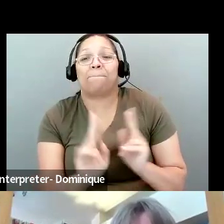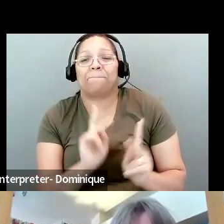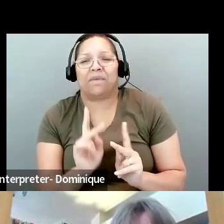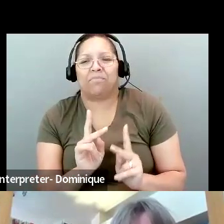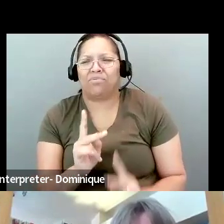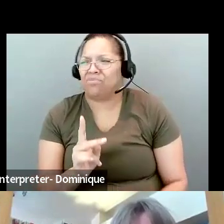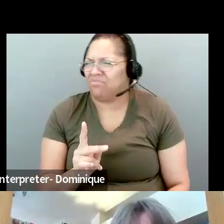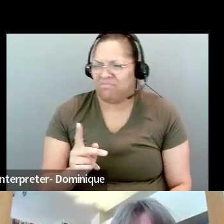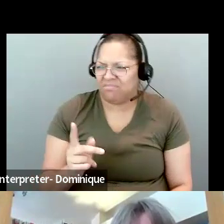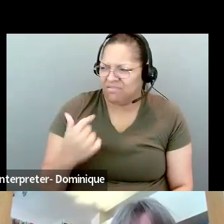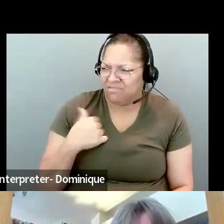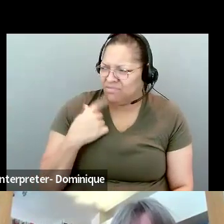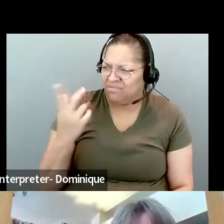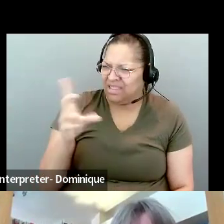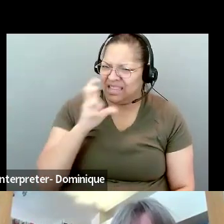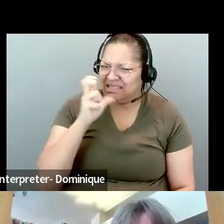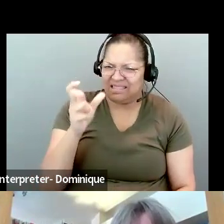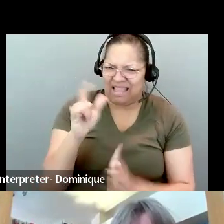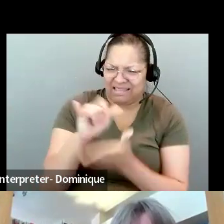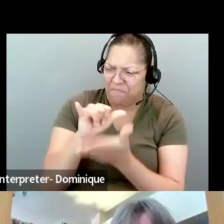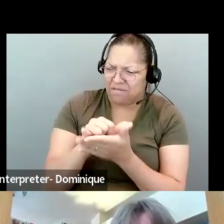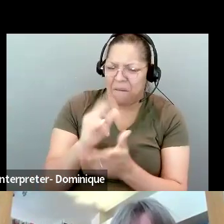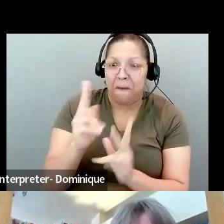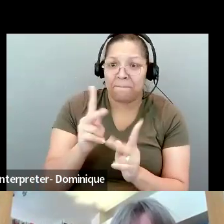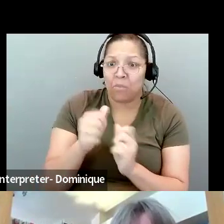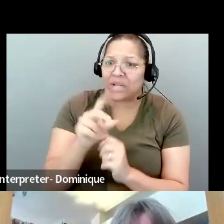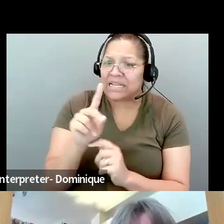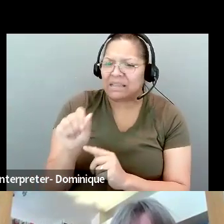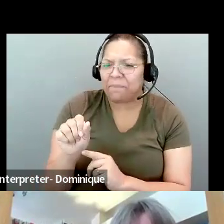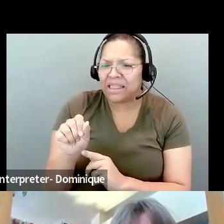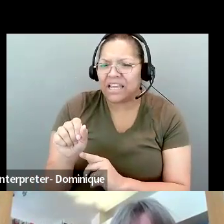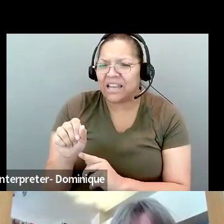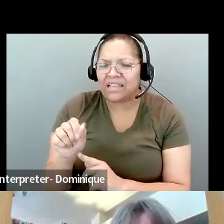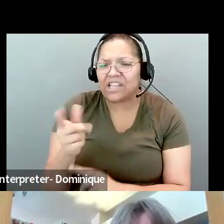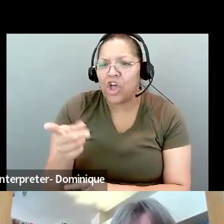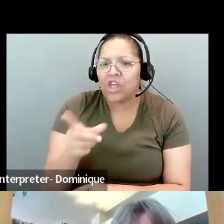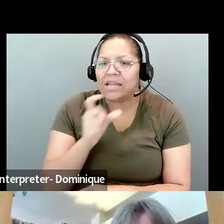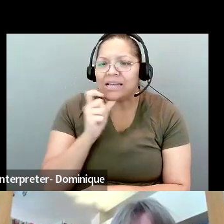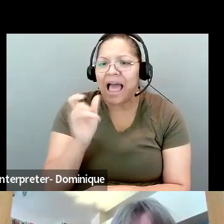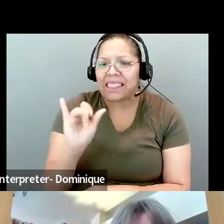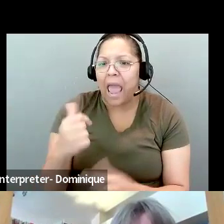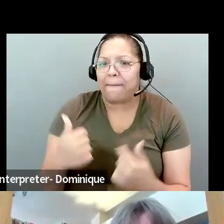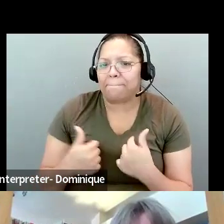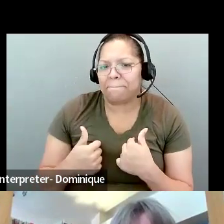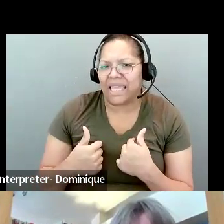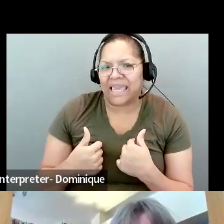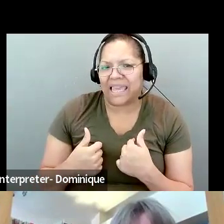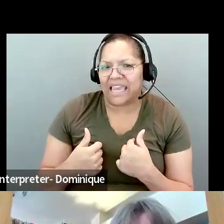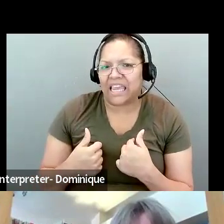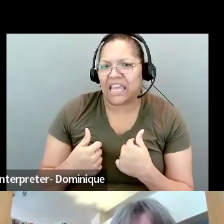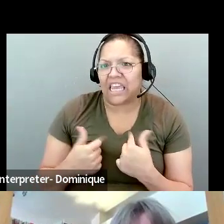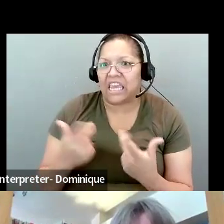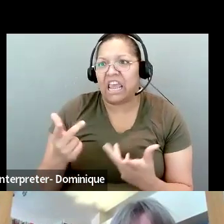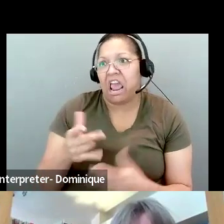I'm like, that's not going to work. I said, people with disabilities are not all like me who's going to be a loudmouth in